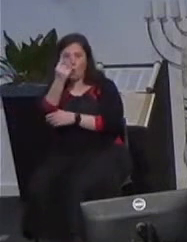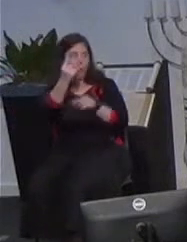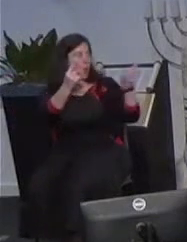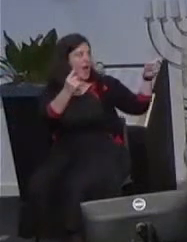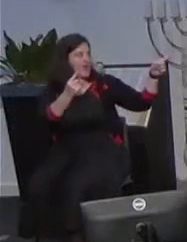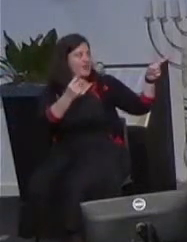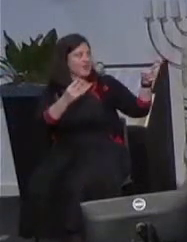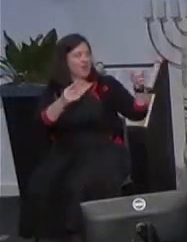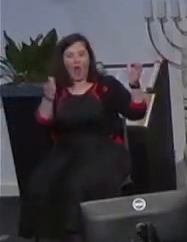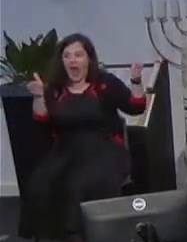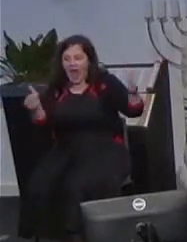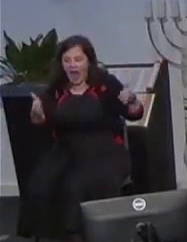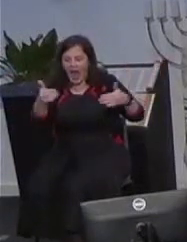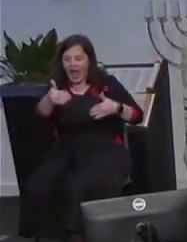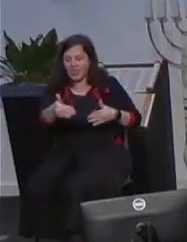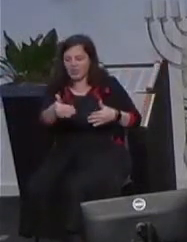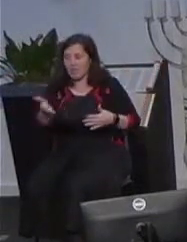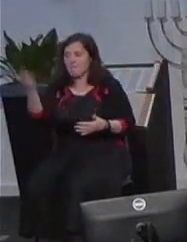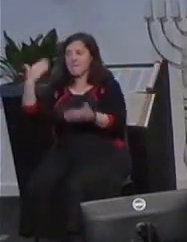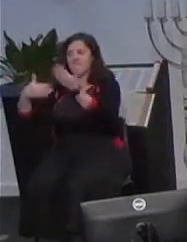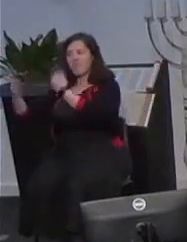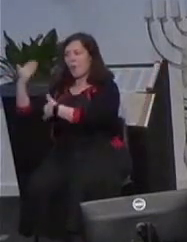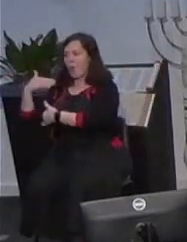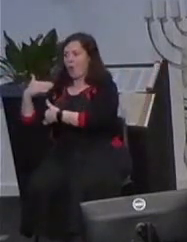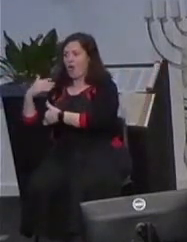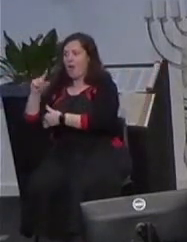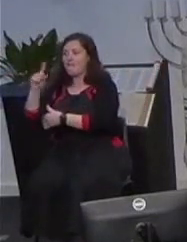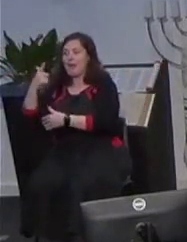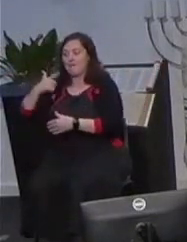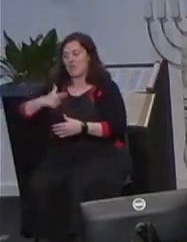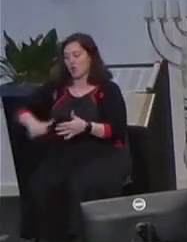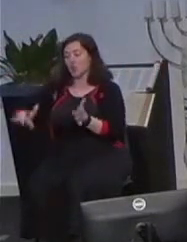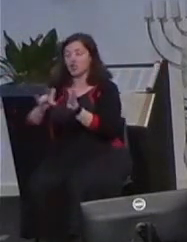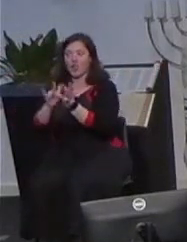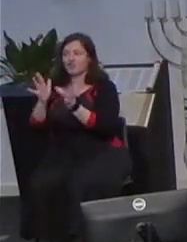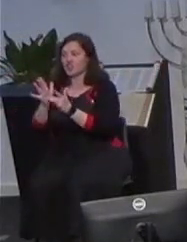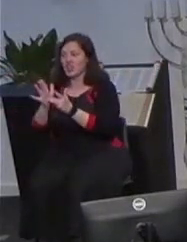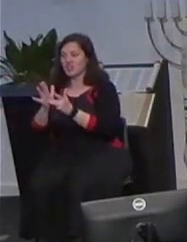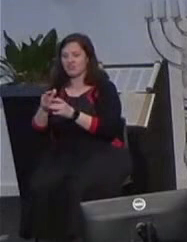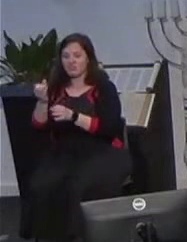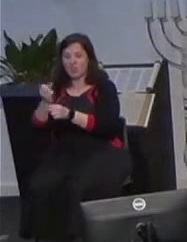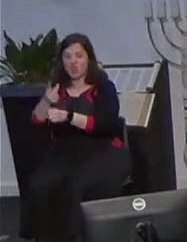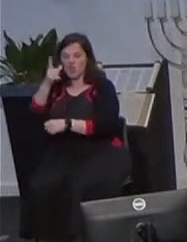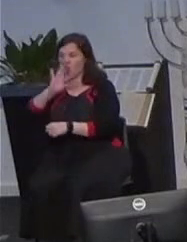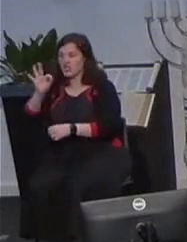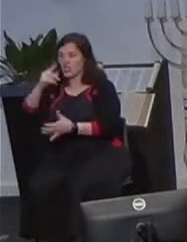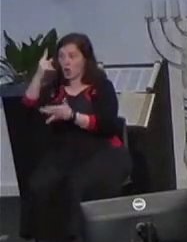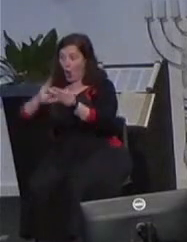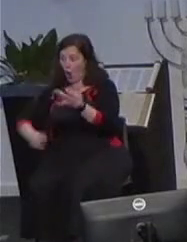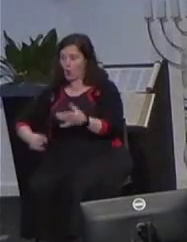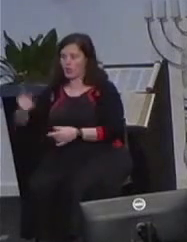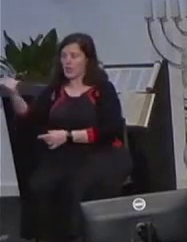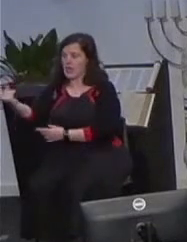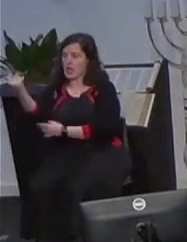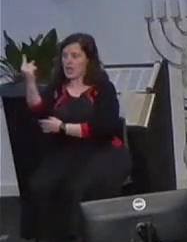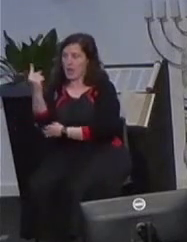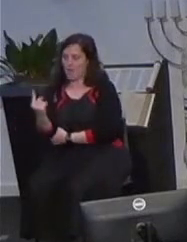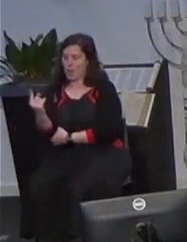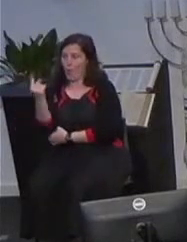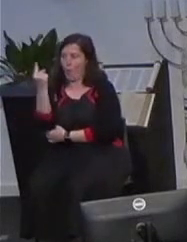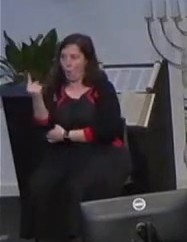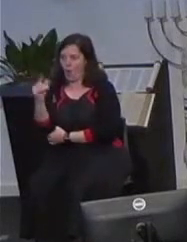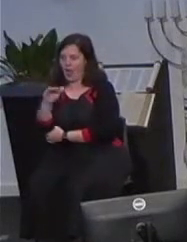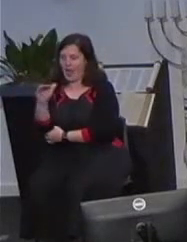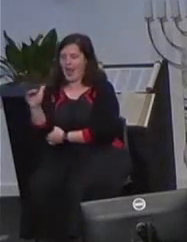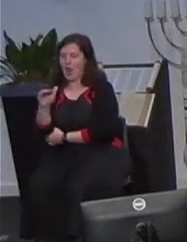The church, us, we are now that living house in which God lives. We are both the house and we